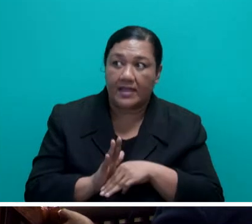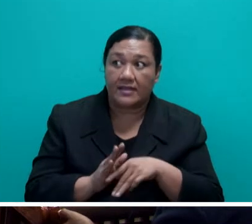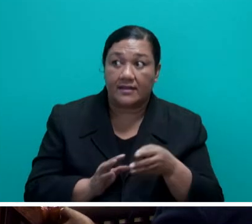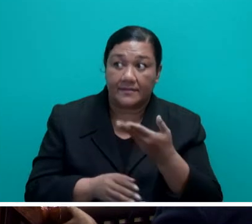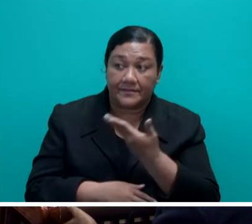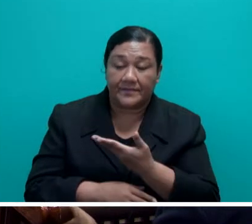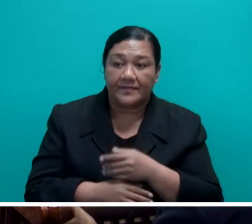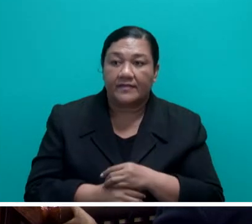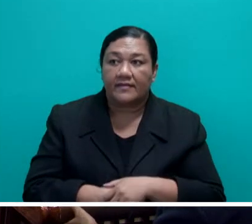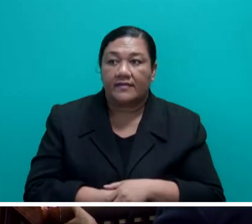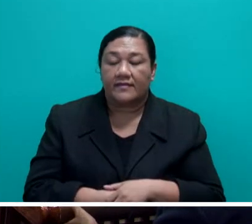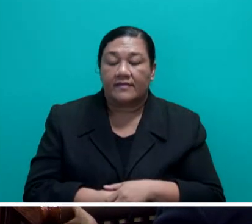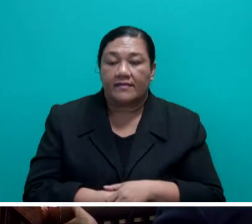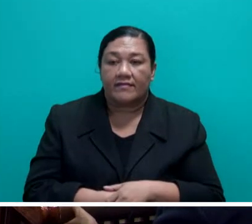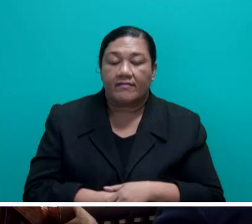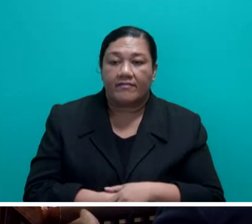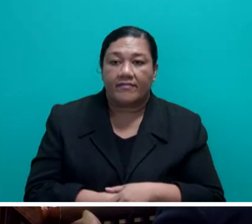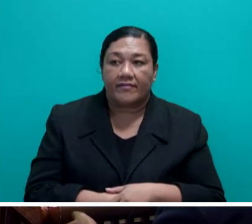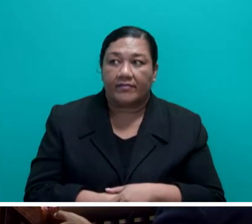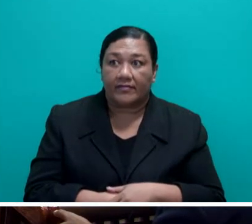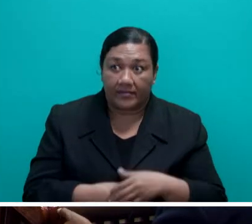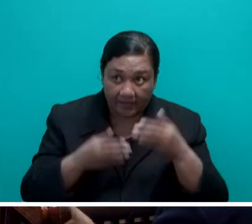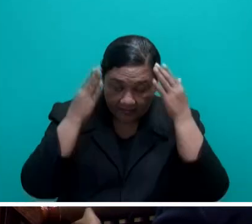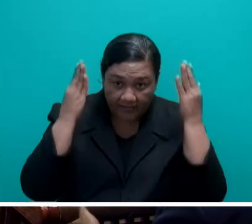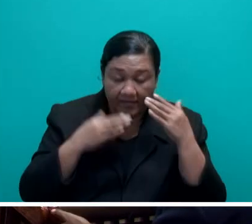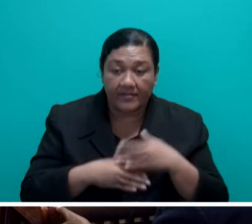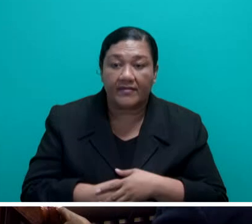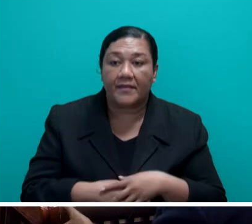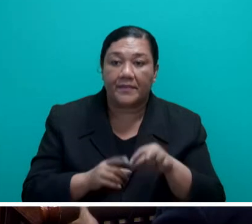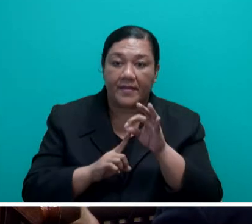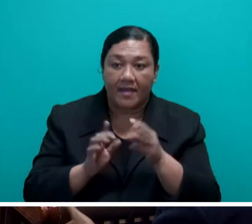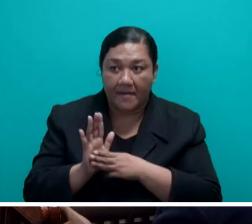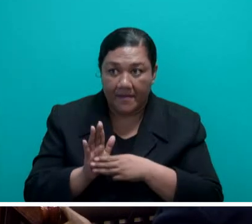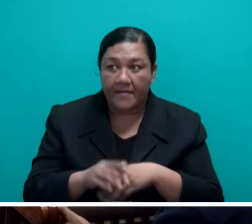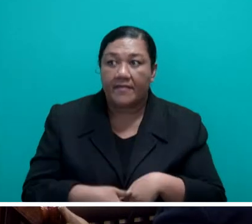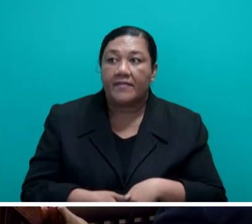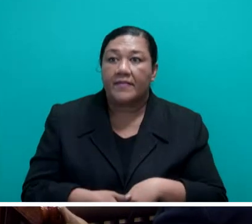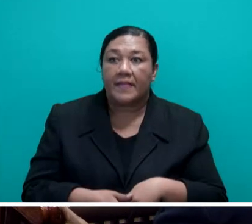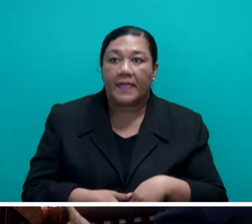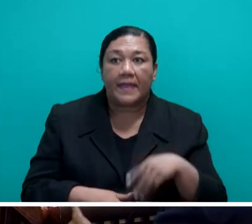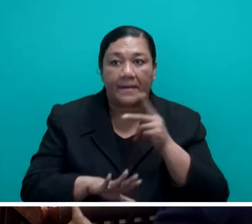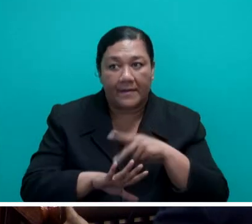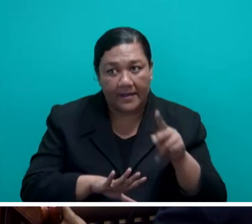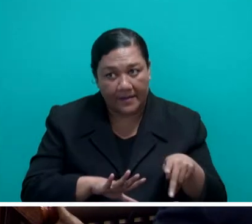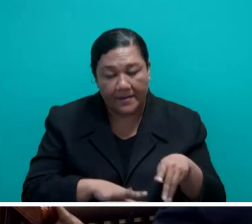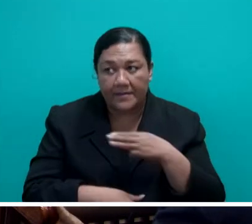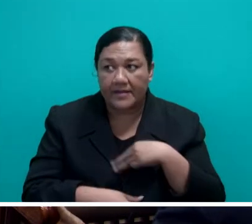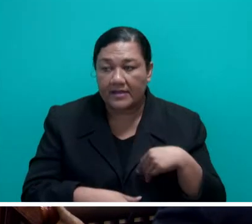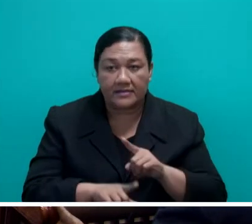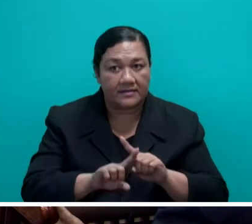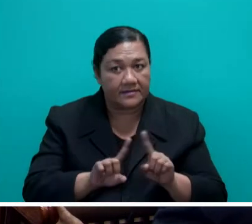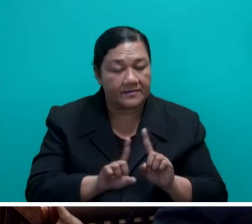Honorable Deputy Speaker, the Honorable Prime Minister, Honorable Cabinet Ministers and Assistant Ministers, Honorable Leader of